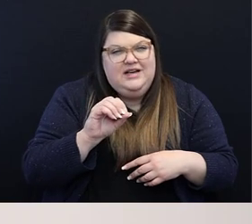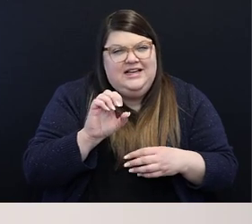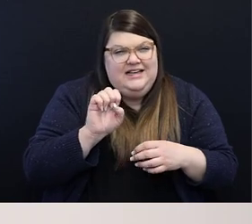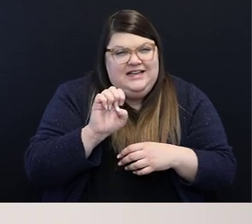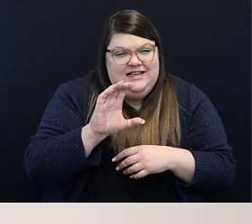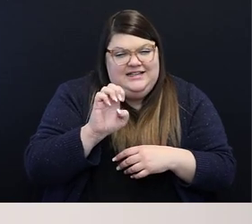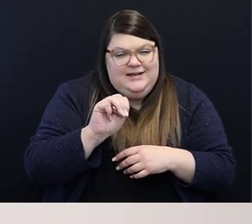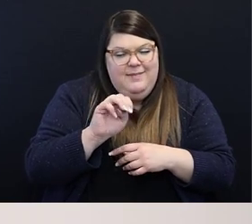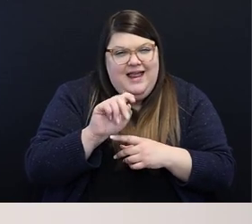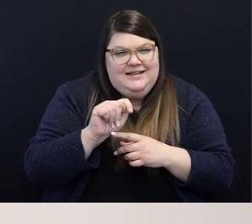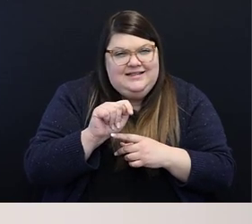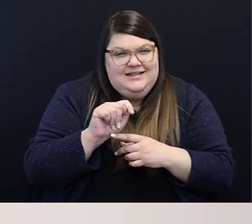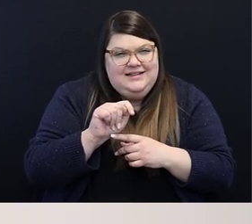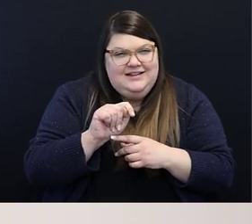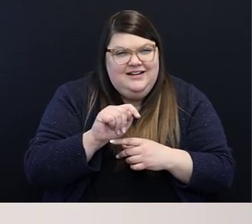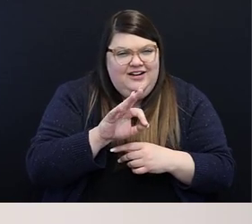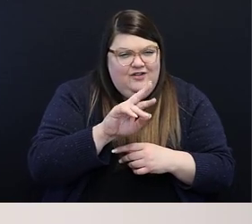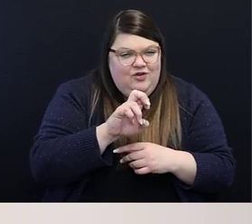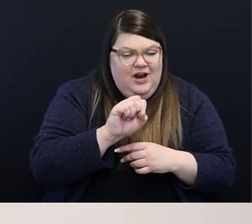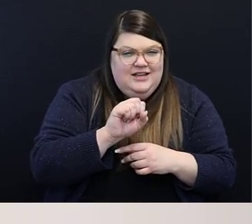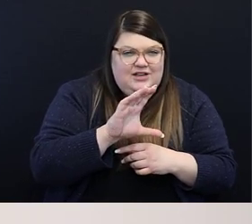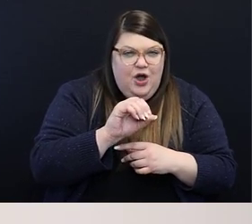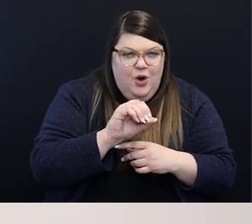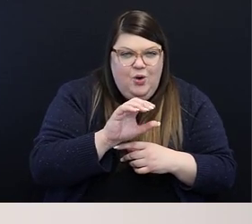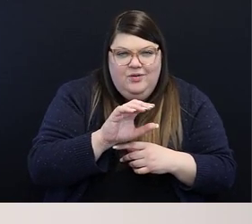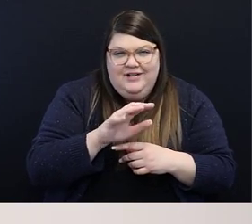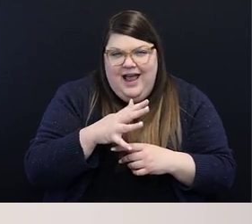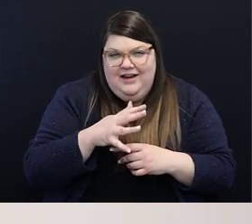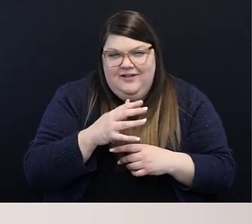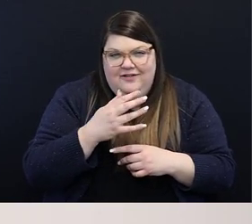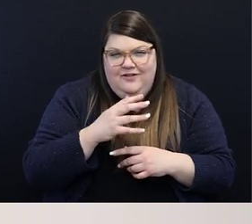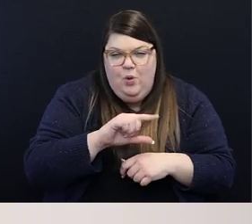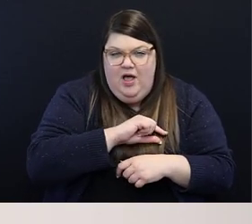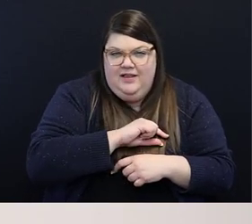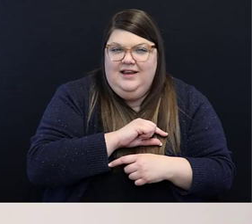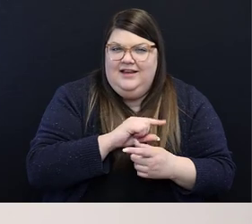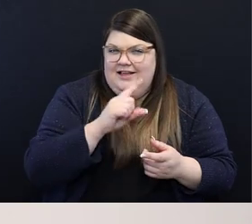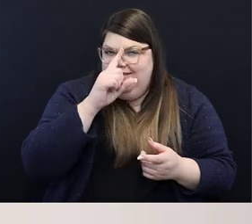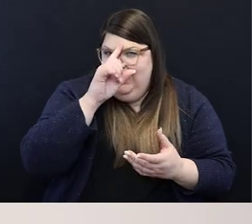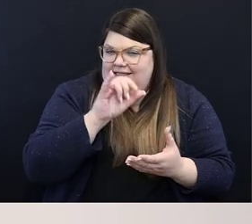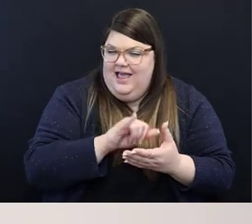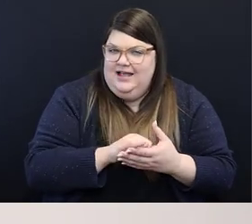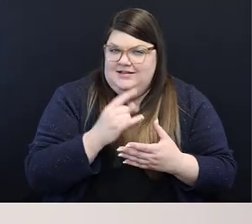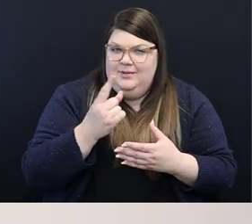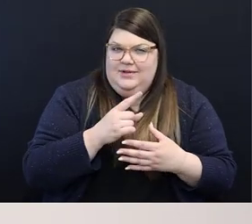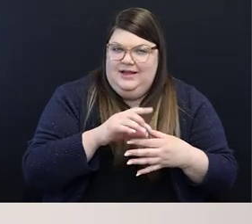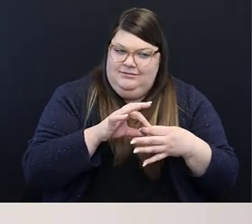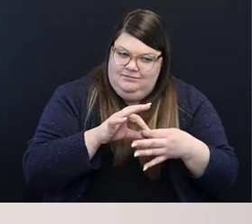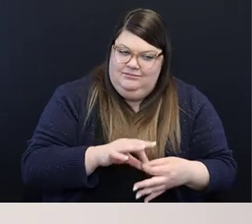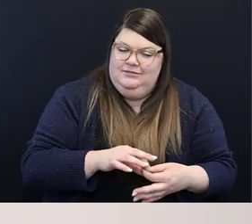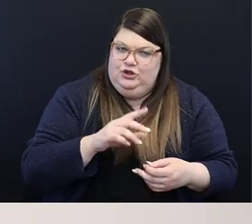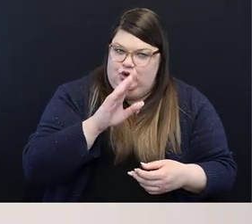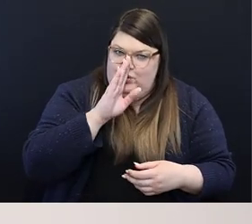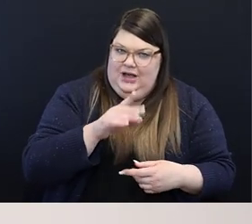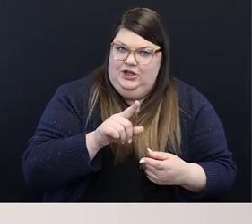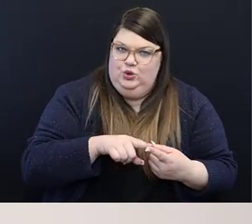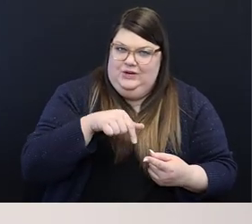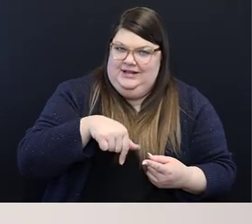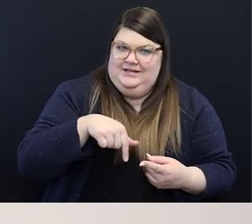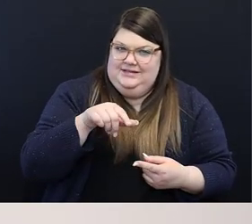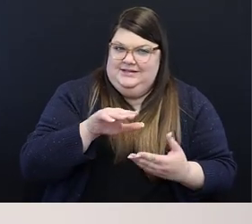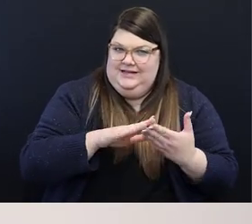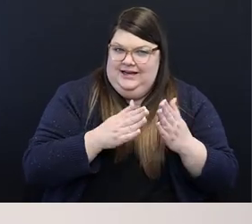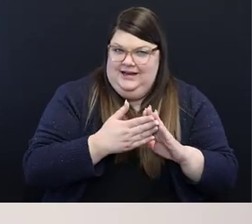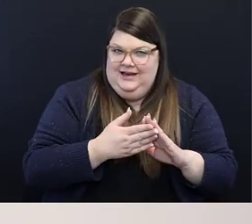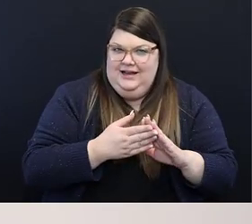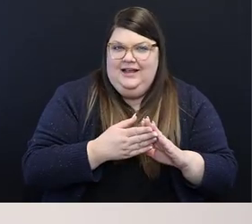cement, fresco kind of quality, which I think is, you know, about, you know, I think that's something that's directly connected to this city in